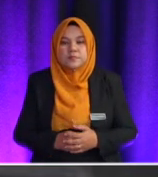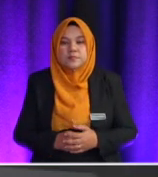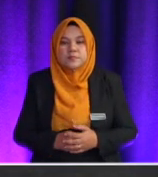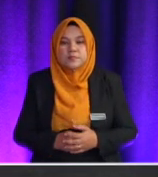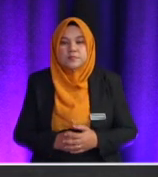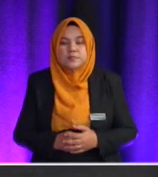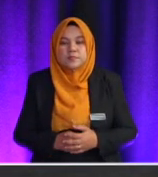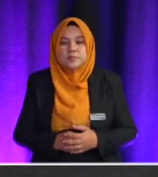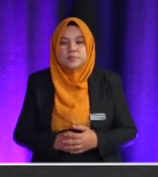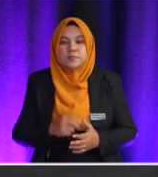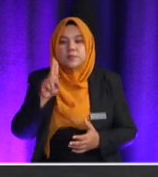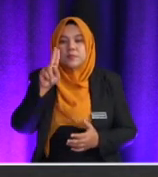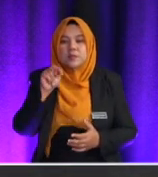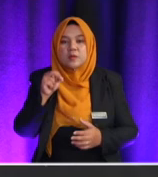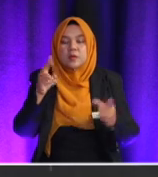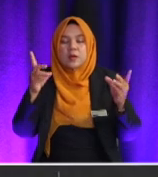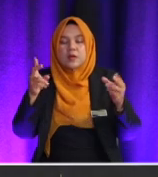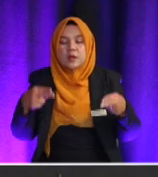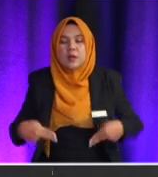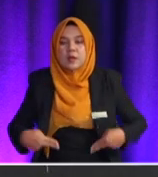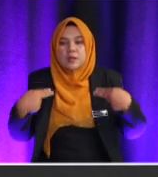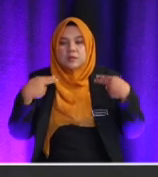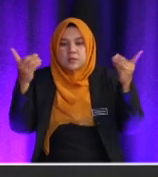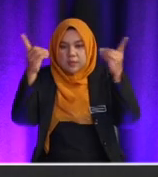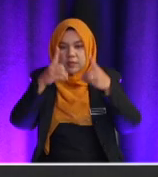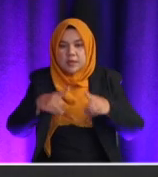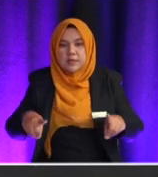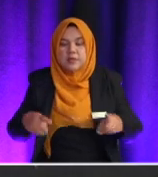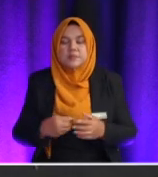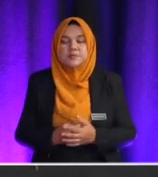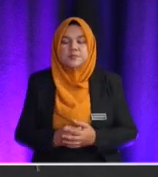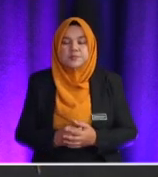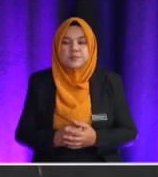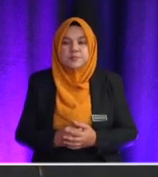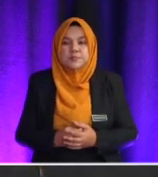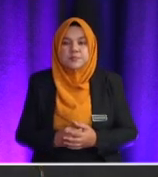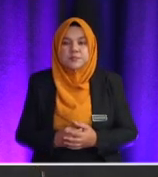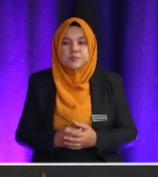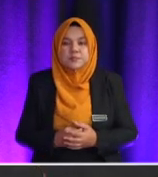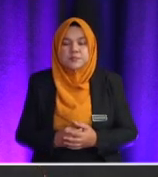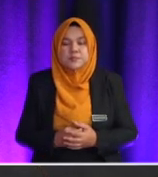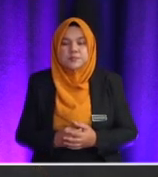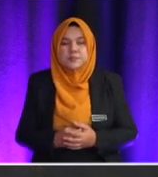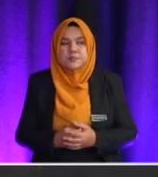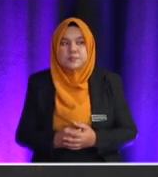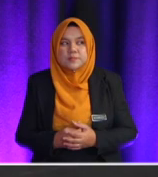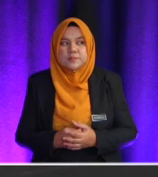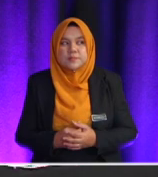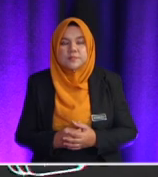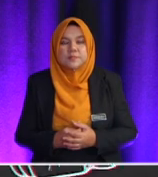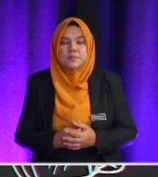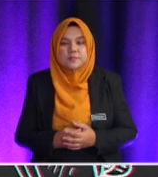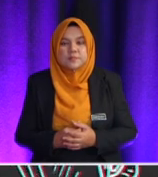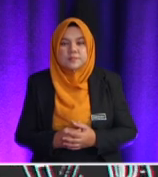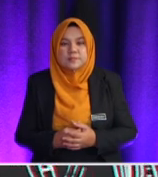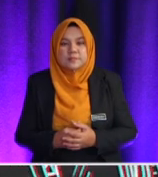Unhealthy diet. Oh, unhealthy diet. All right. Okay, so okay, that's the first one. And okay. Then we have